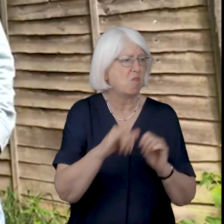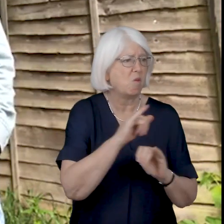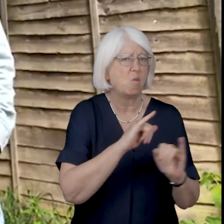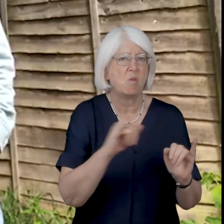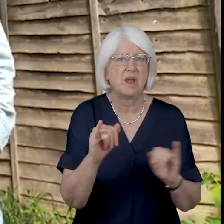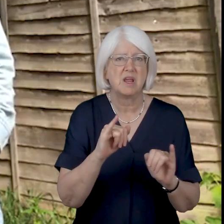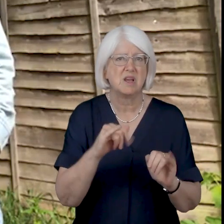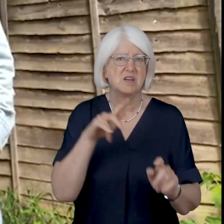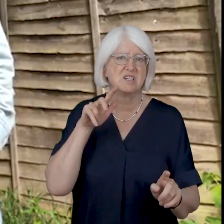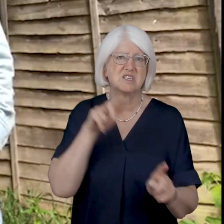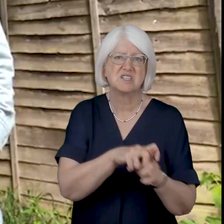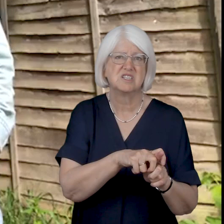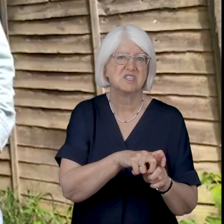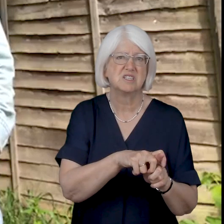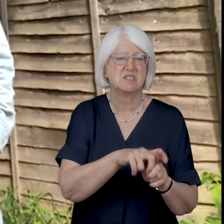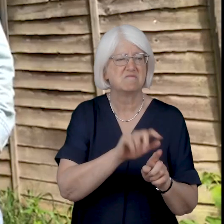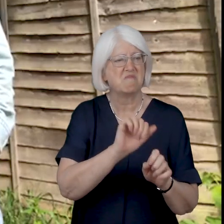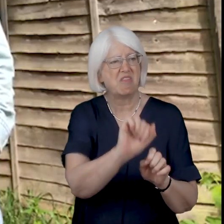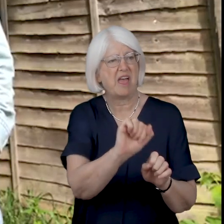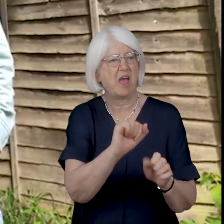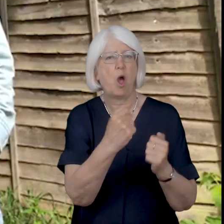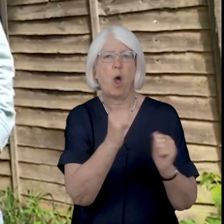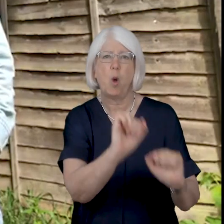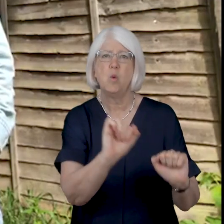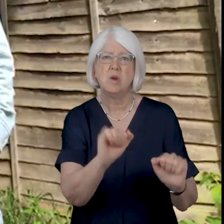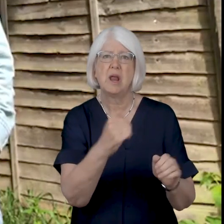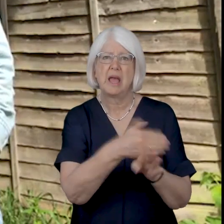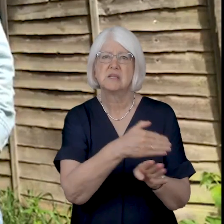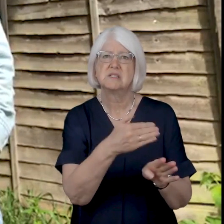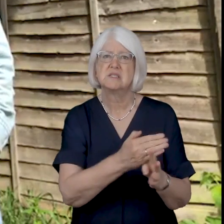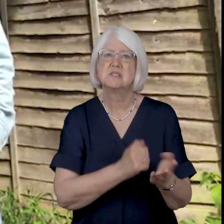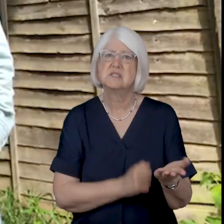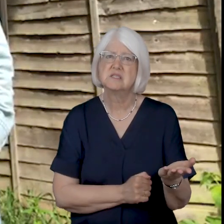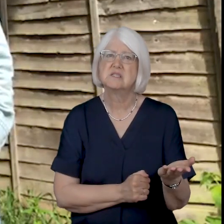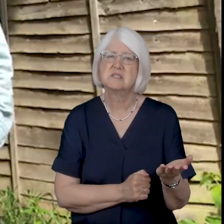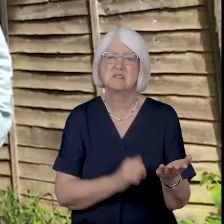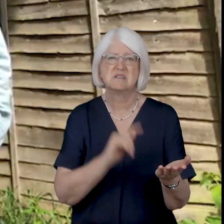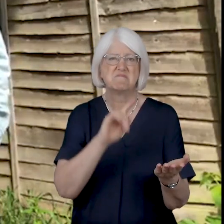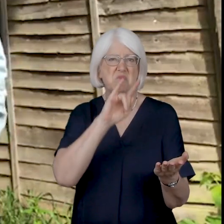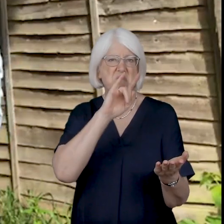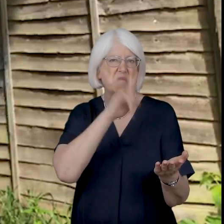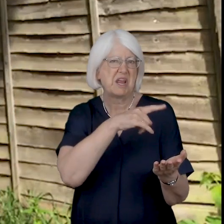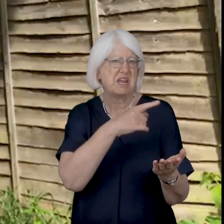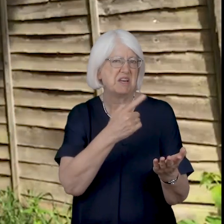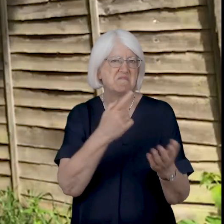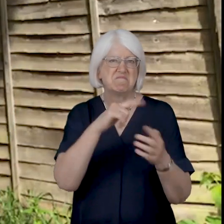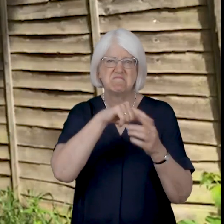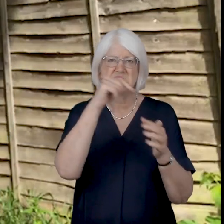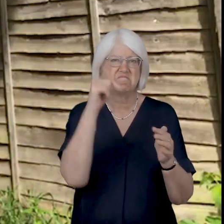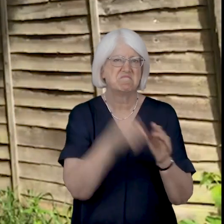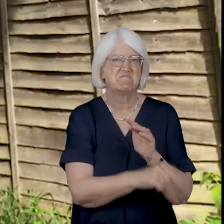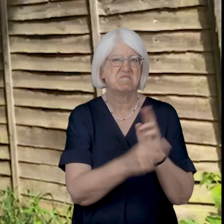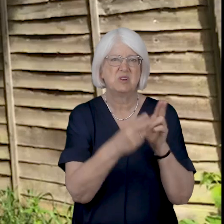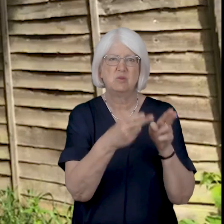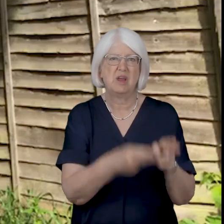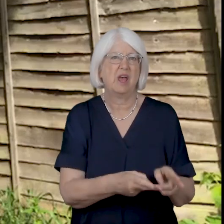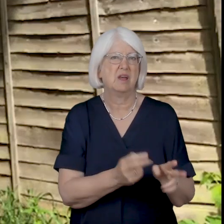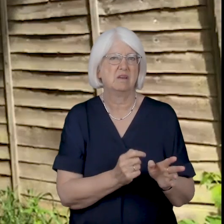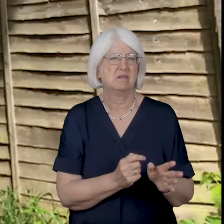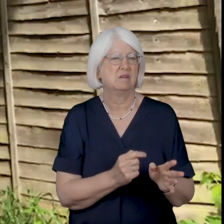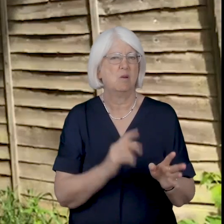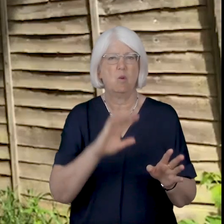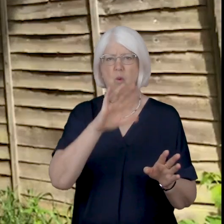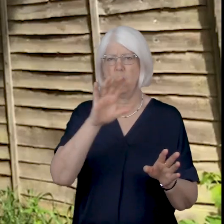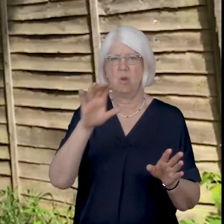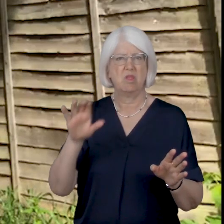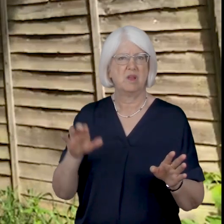ensnared by the work of their hands. The wicked go down to the realm of the dead, all